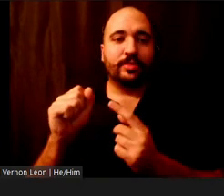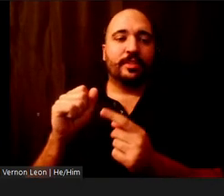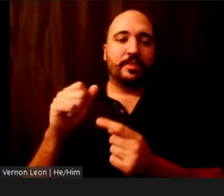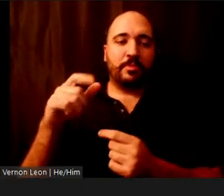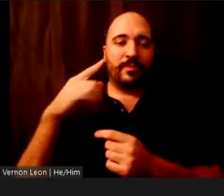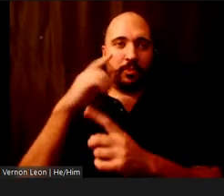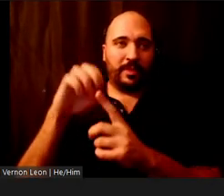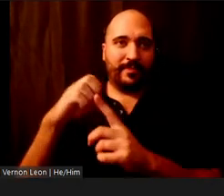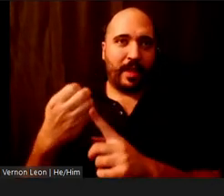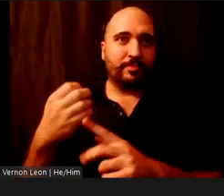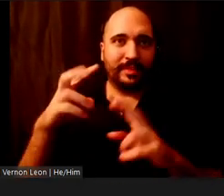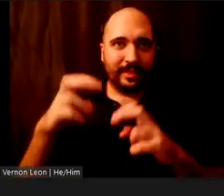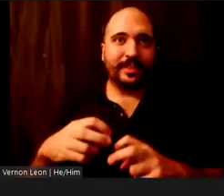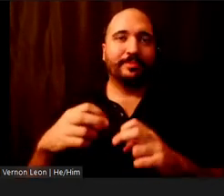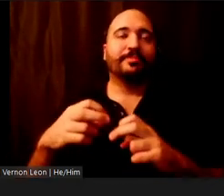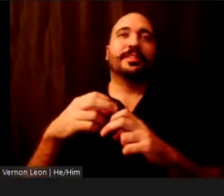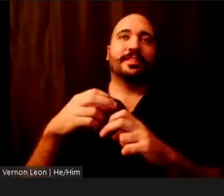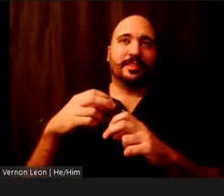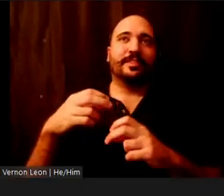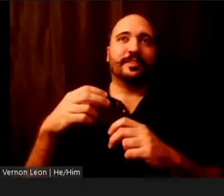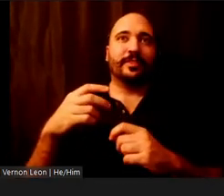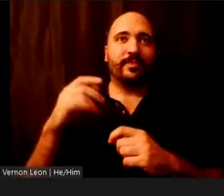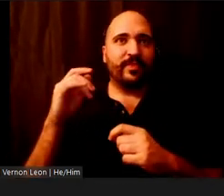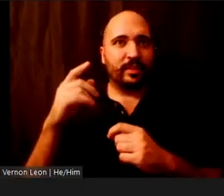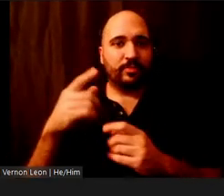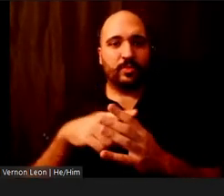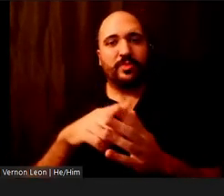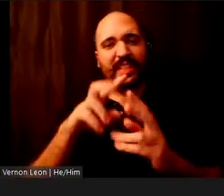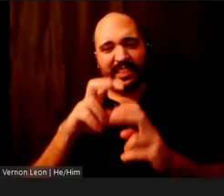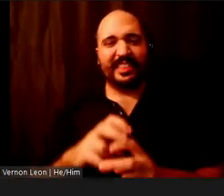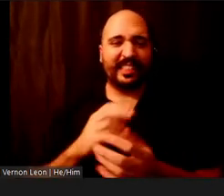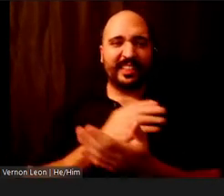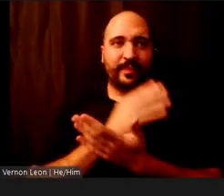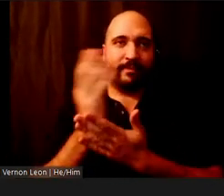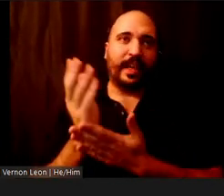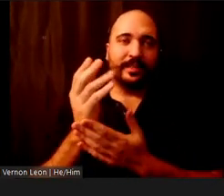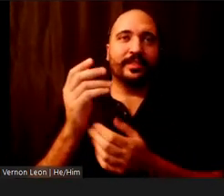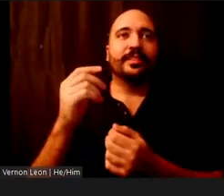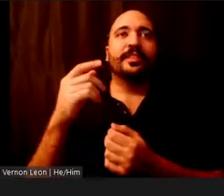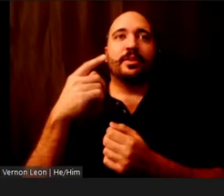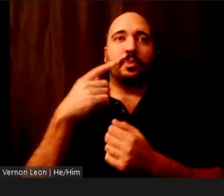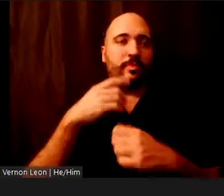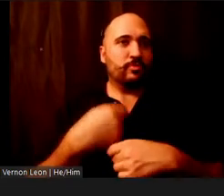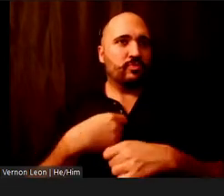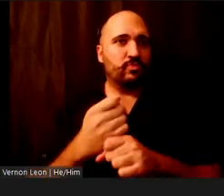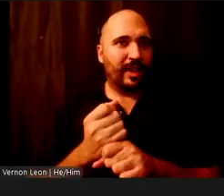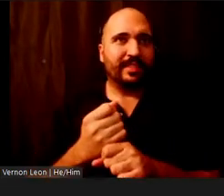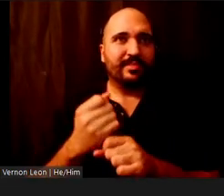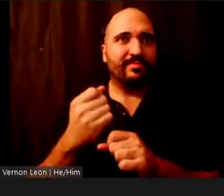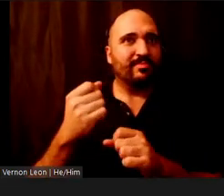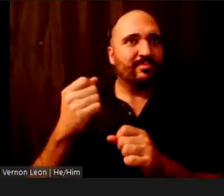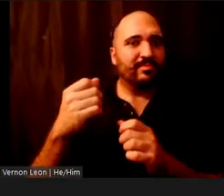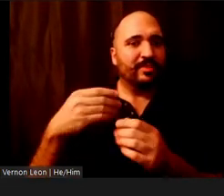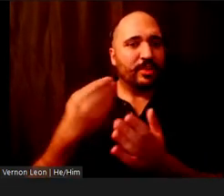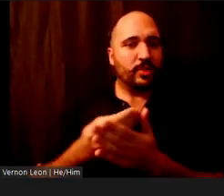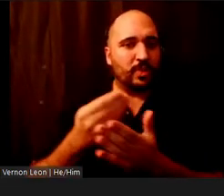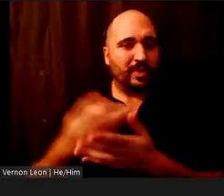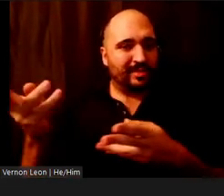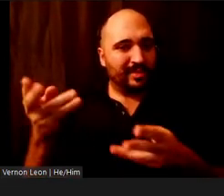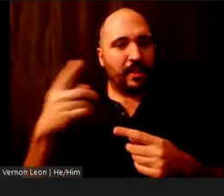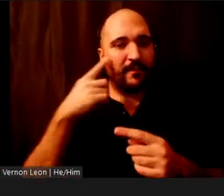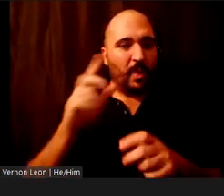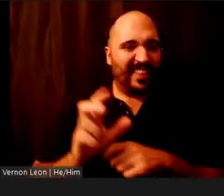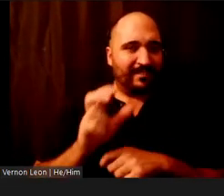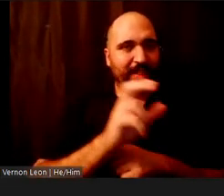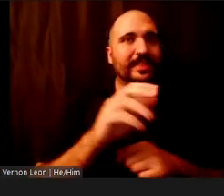assess and identify the range of effects, positive or negative. And there would be creation of a new revenue stream for investment in subways, buses, and